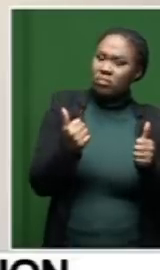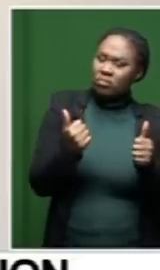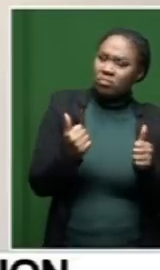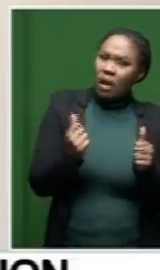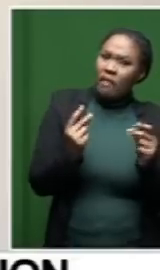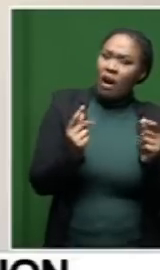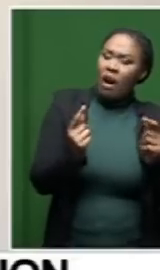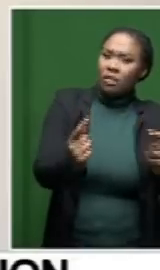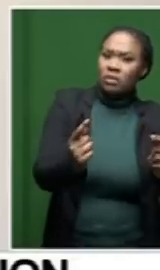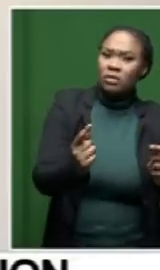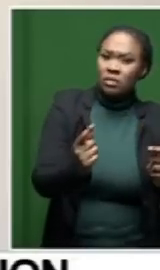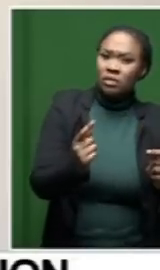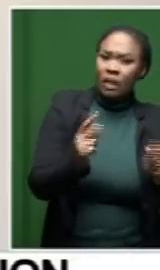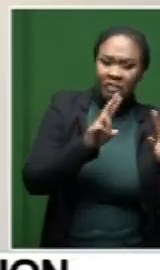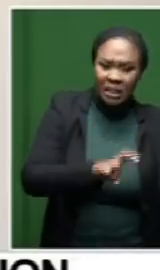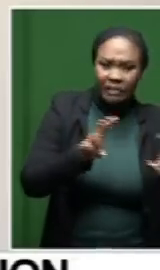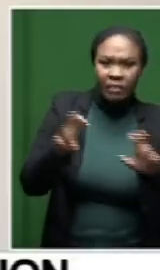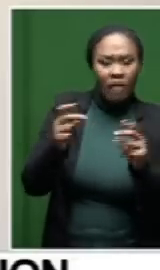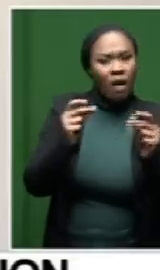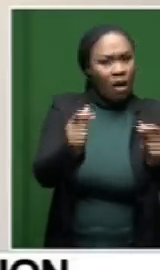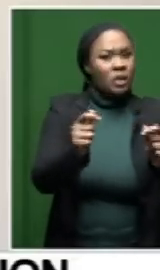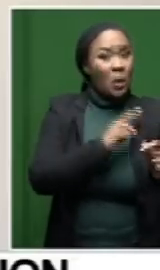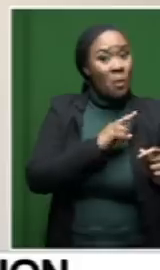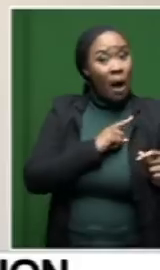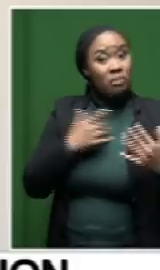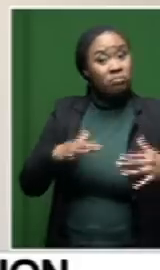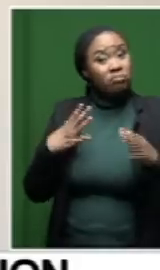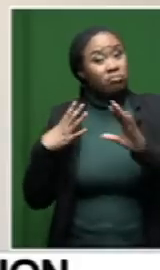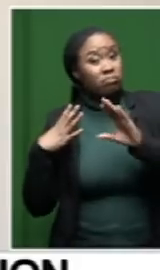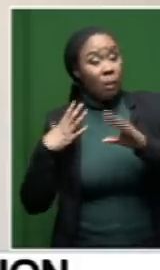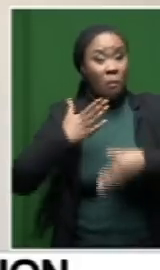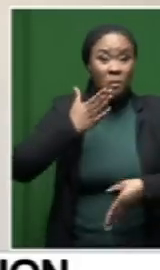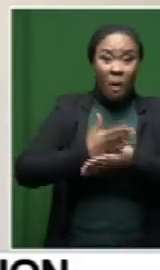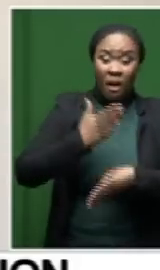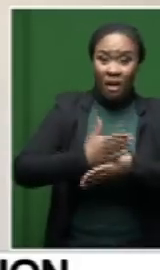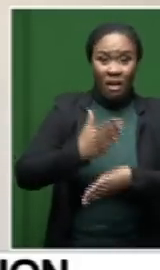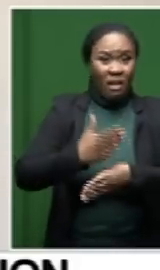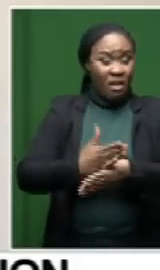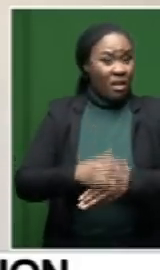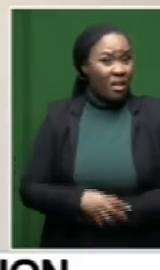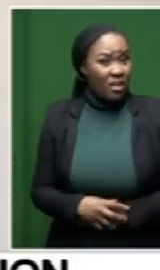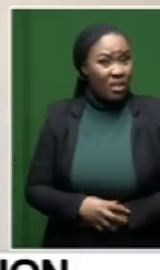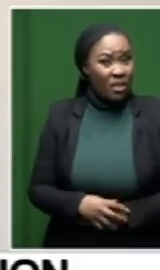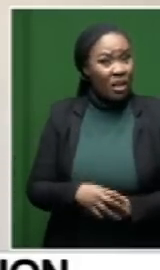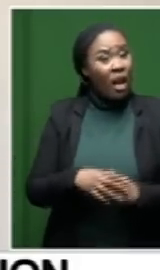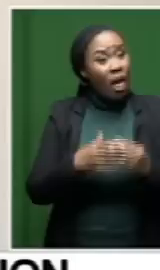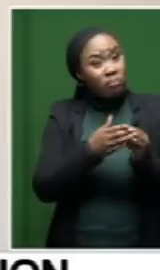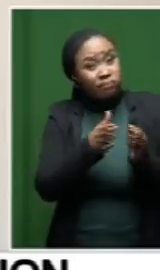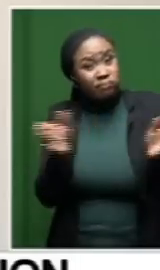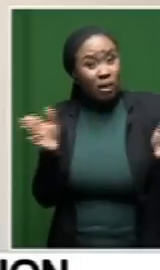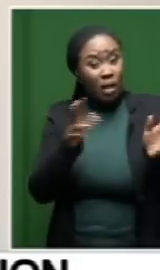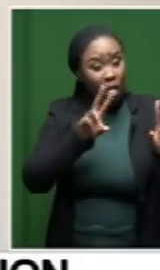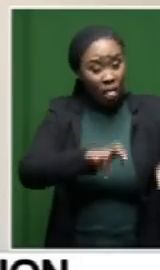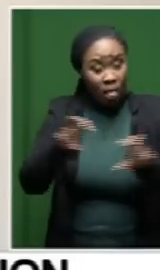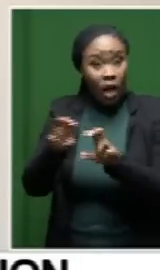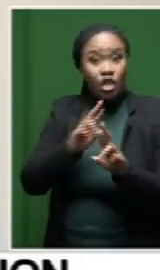fairly expeditiously and fairly quickly. If you look at the depth of what they have done, the length of